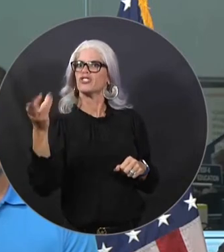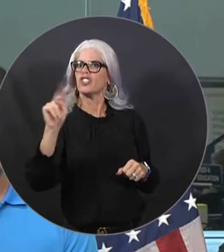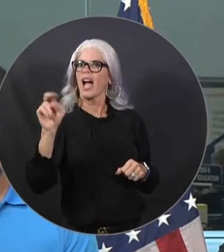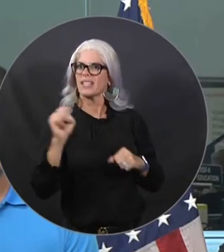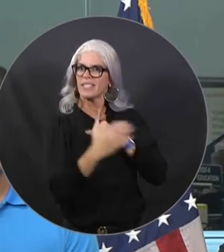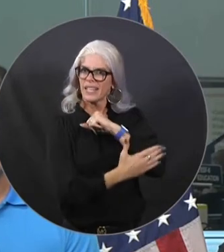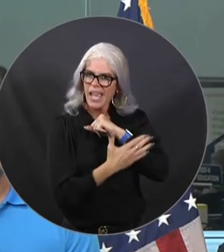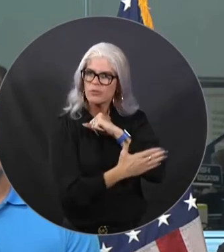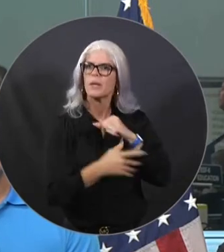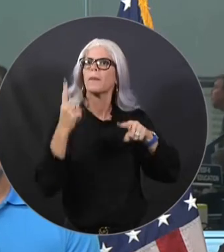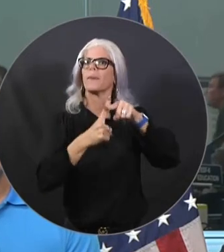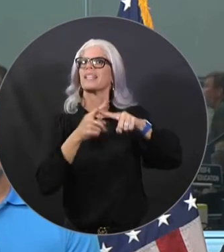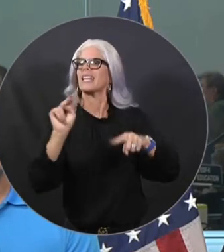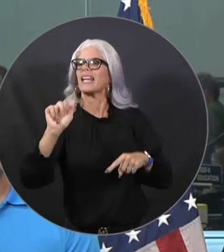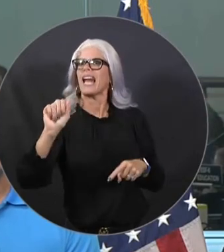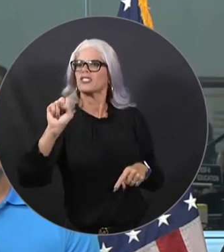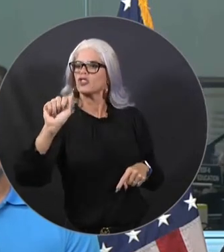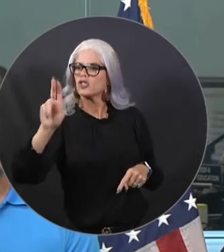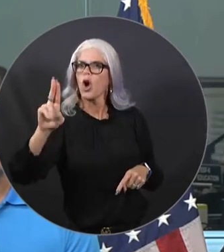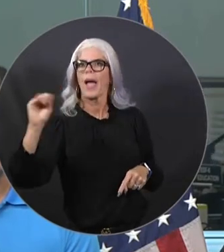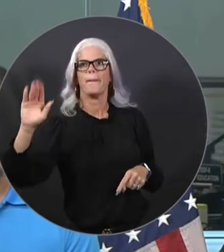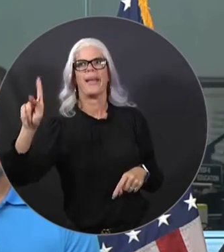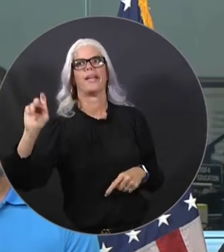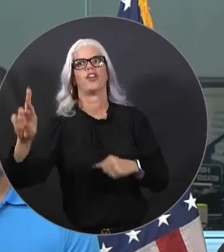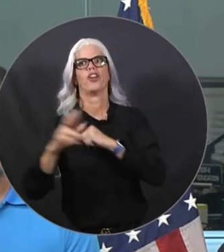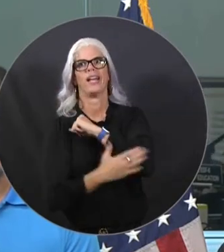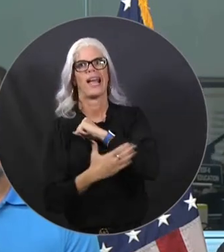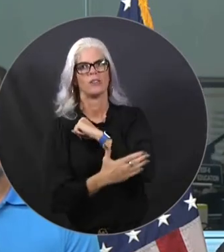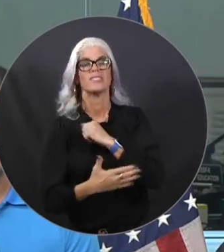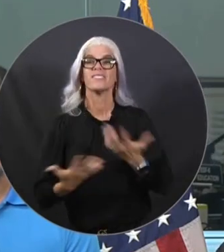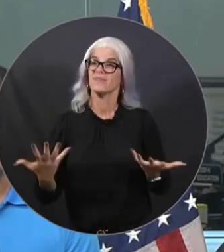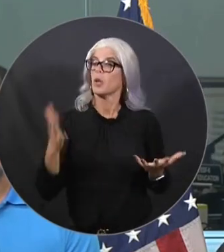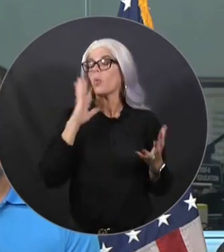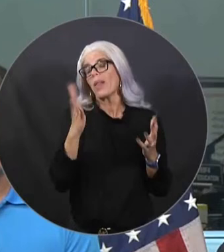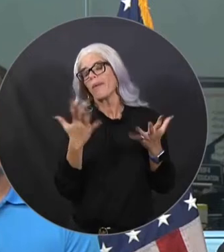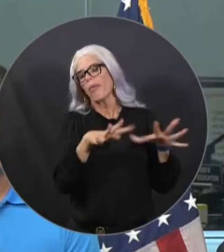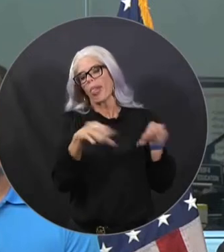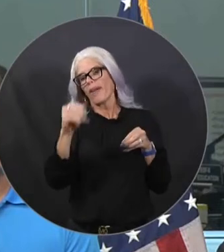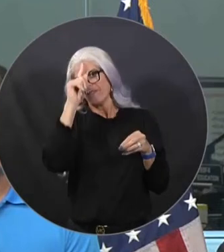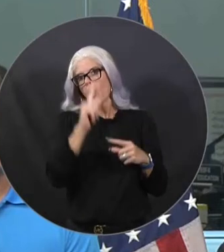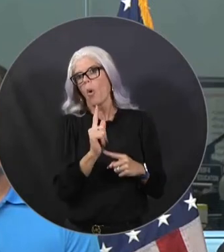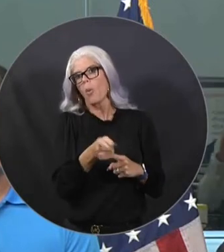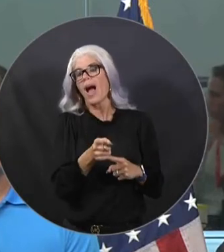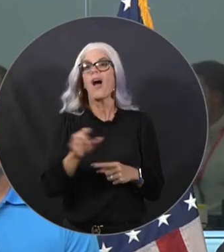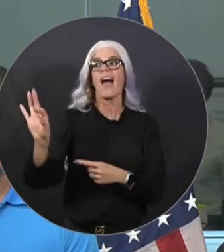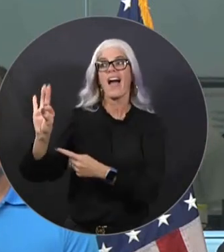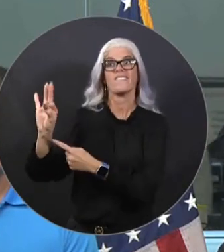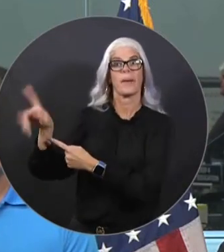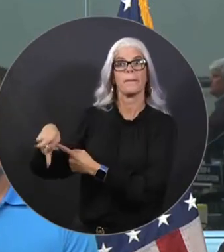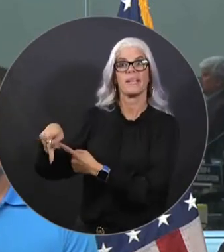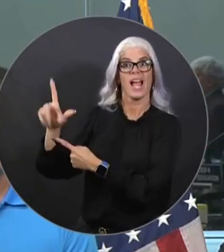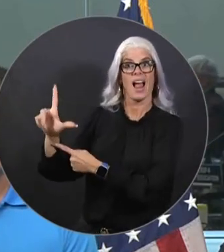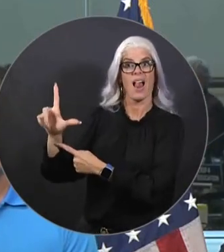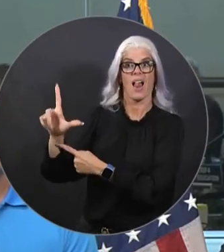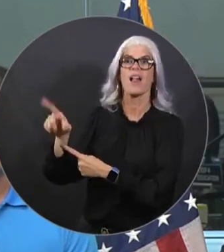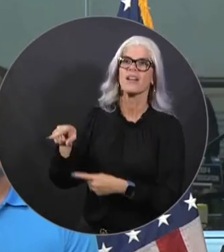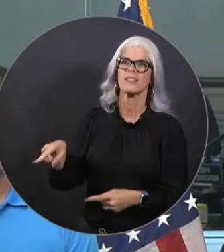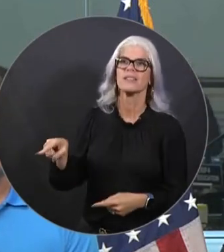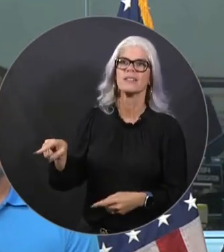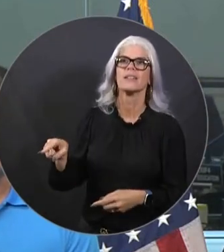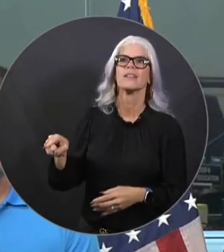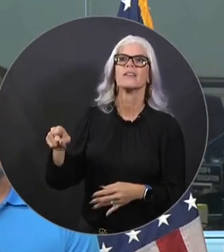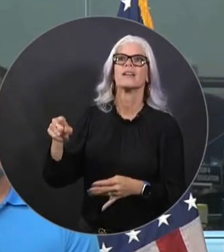here for a little while. FPL, the Municipal Electric Association and its municipal electric